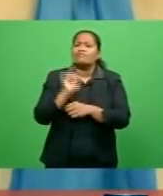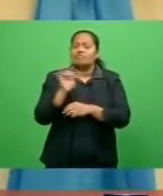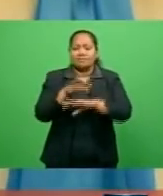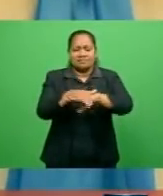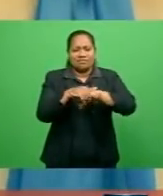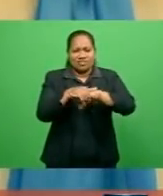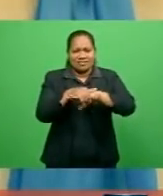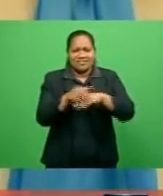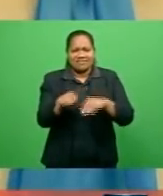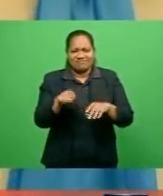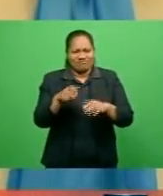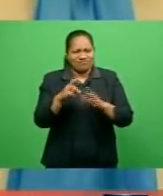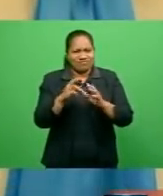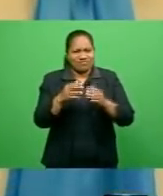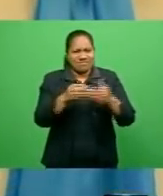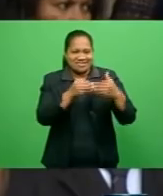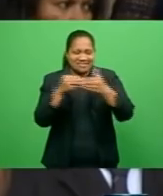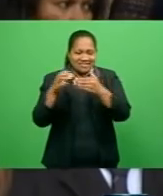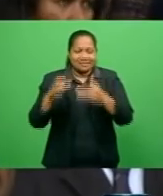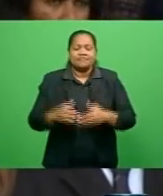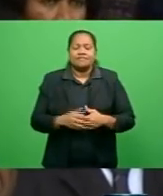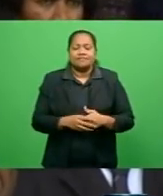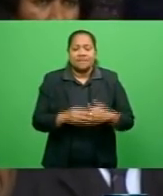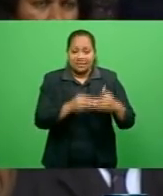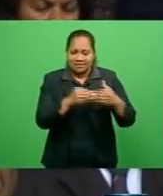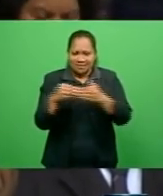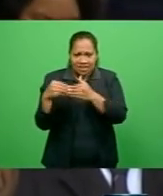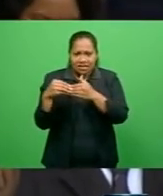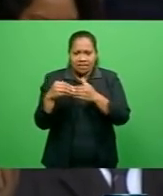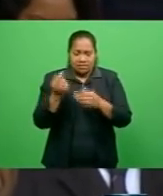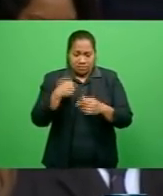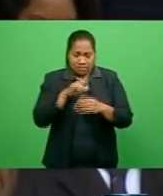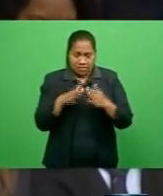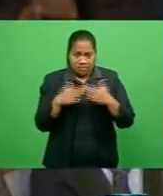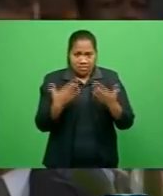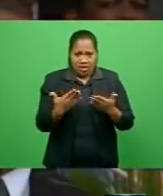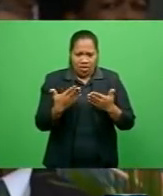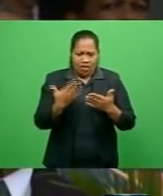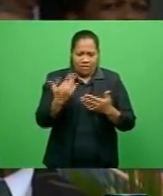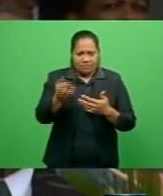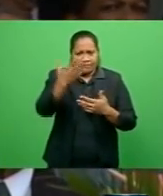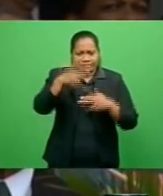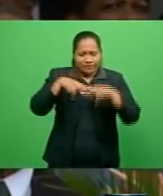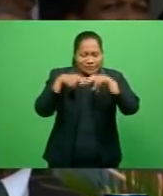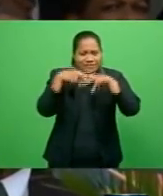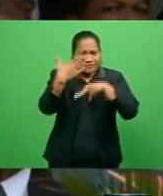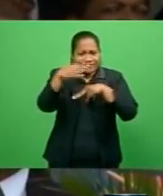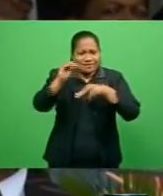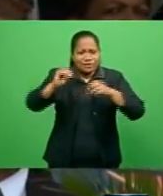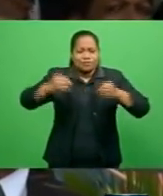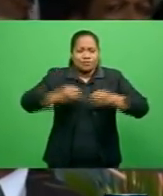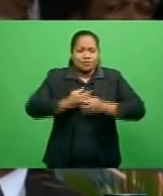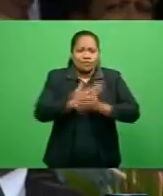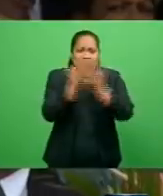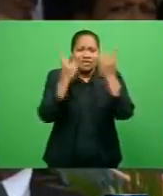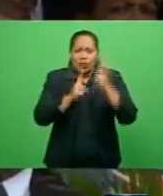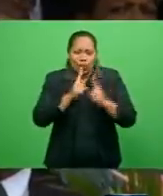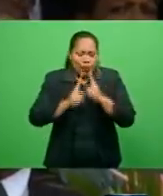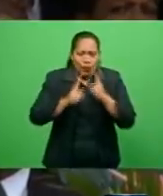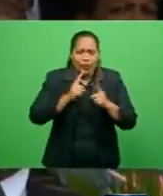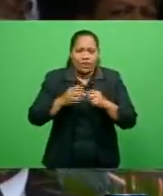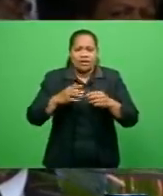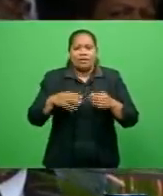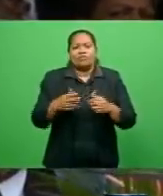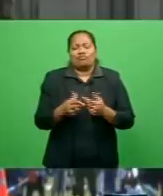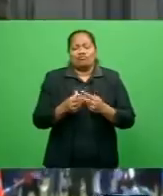Fijians endured great adversity, we marked Fiji's 50th birthday with patriotism and